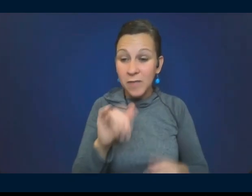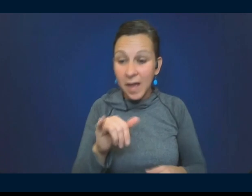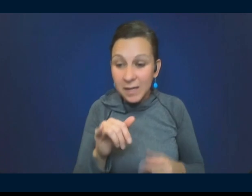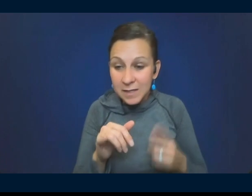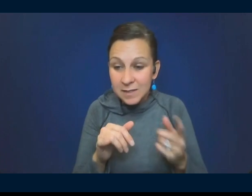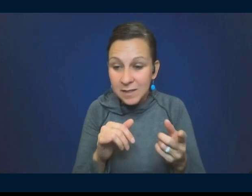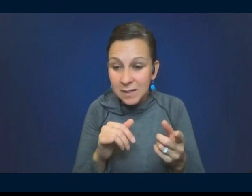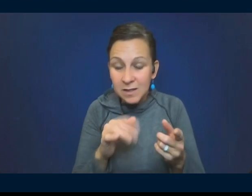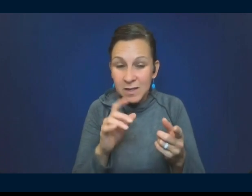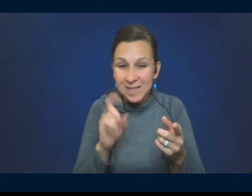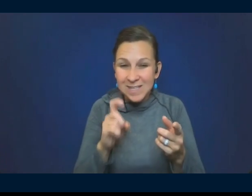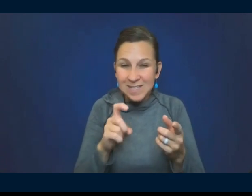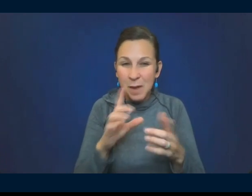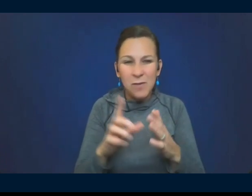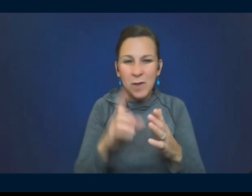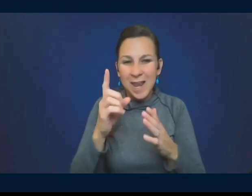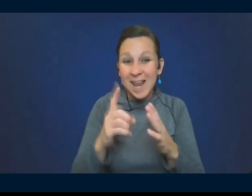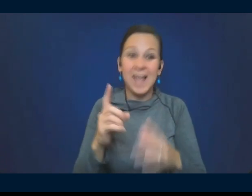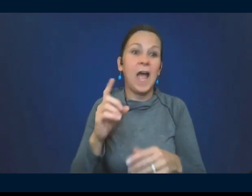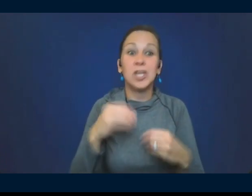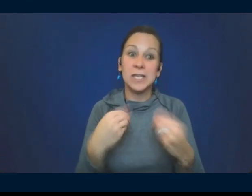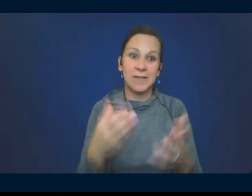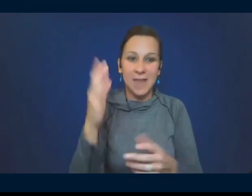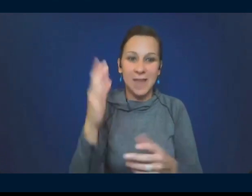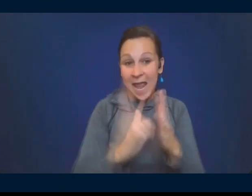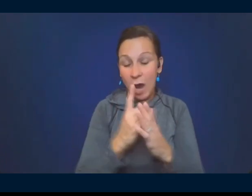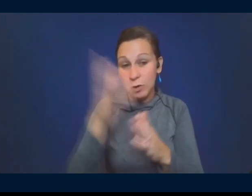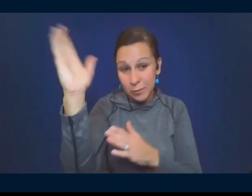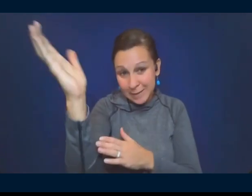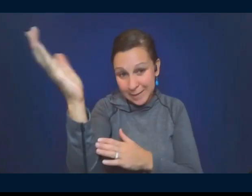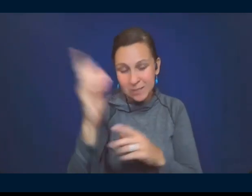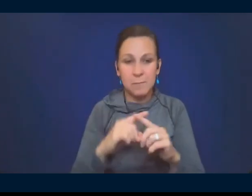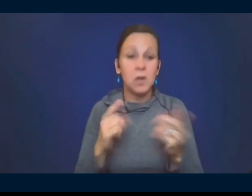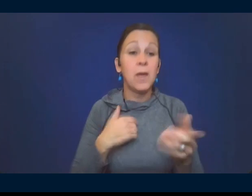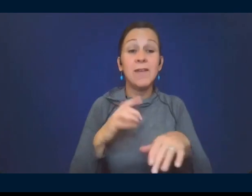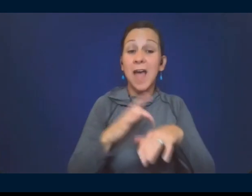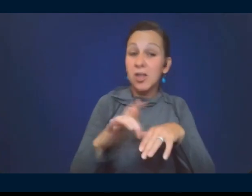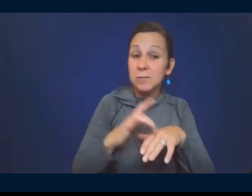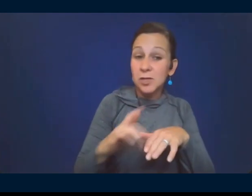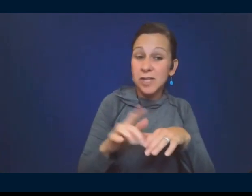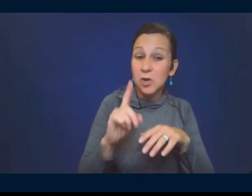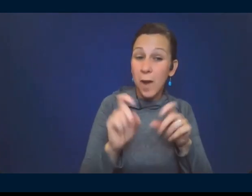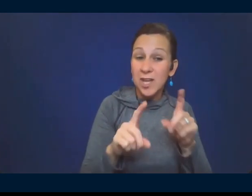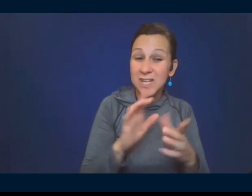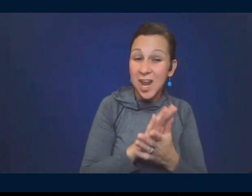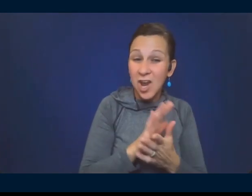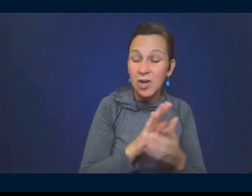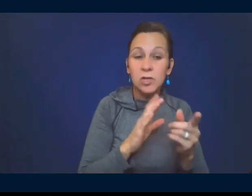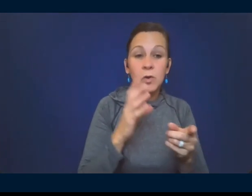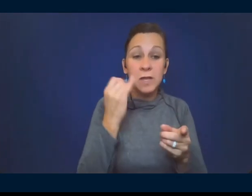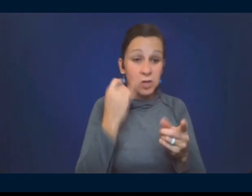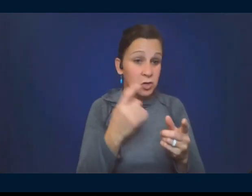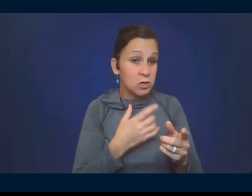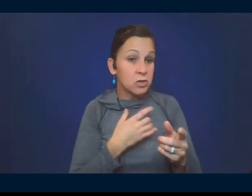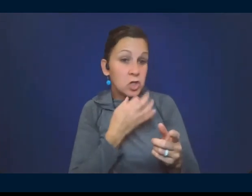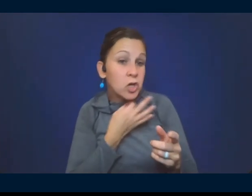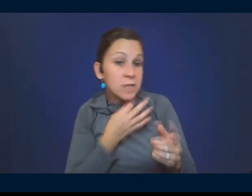like an hour presentation, but we have the eligibility questionnaire. So you're curious about your eligibility, you can go to the